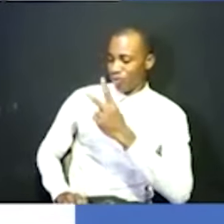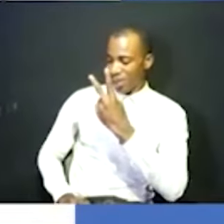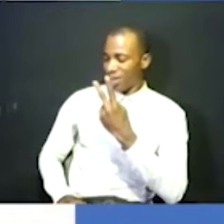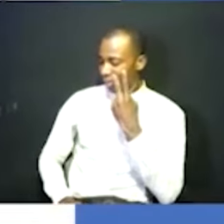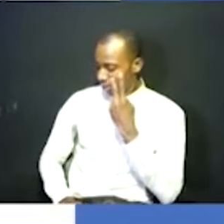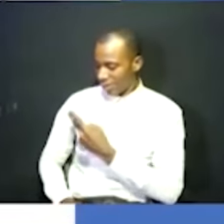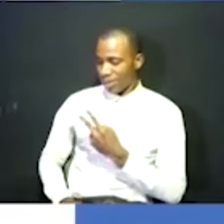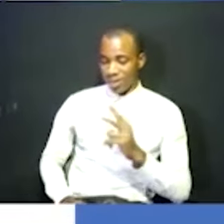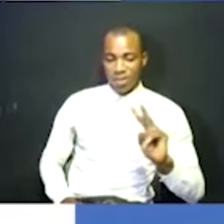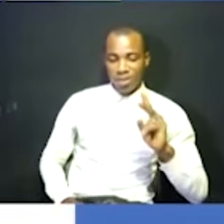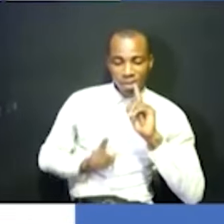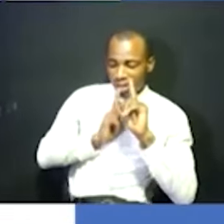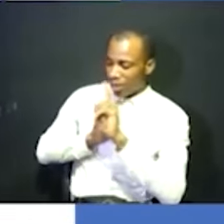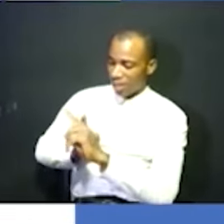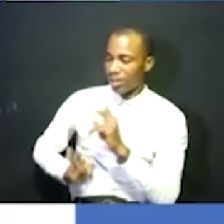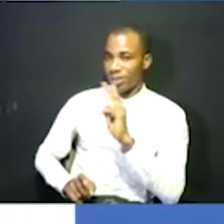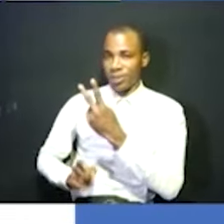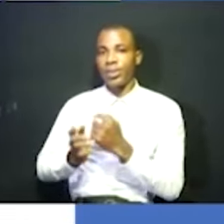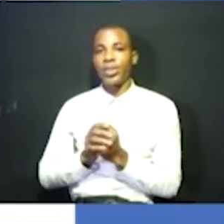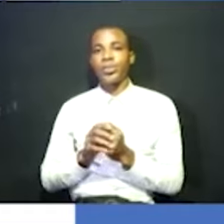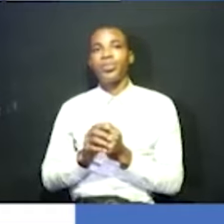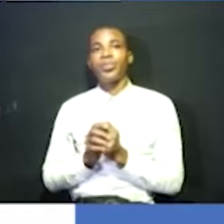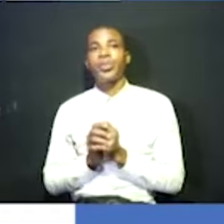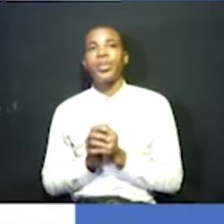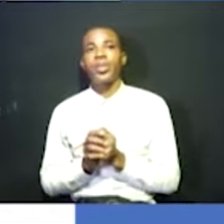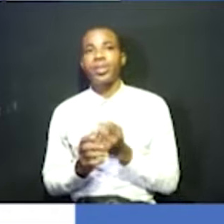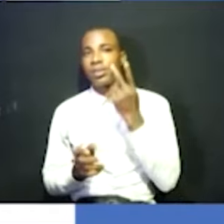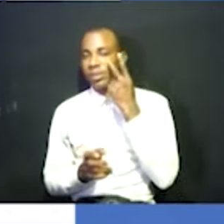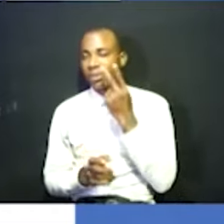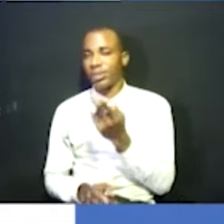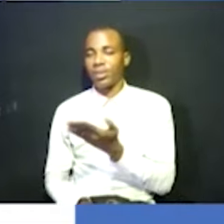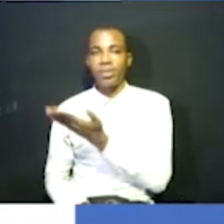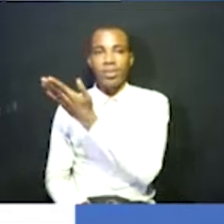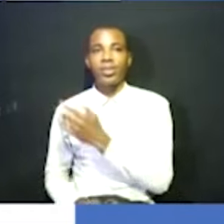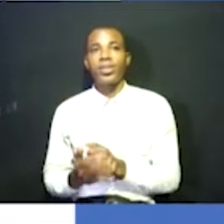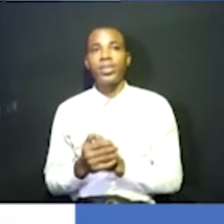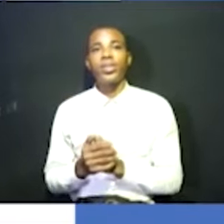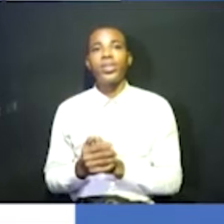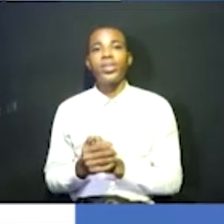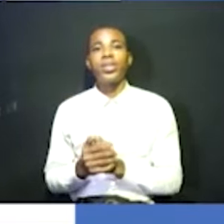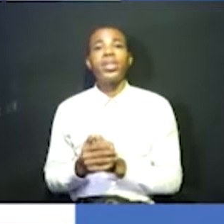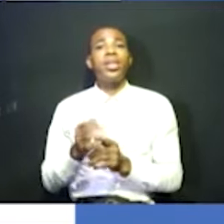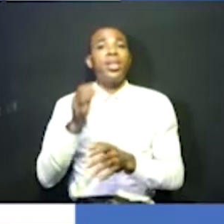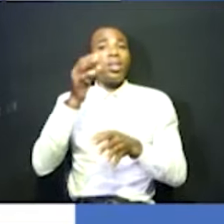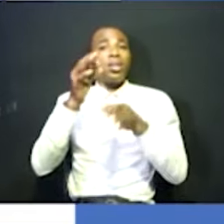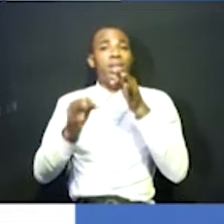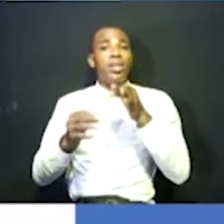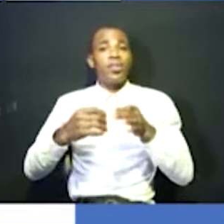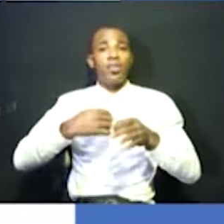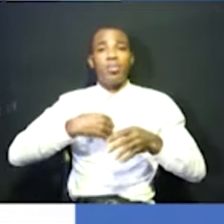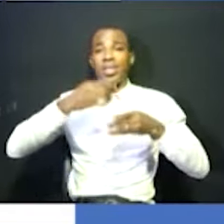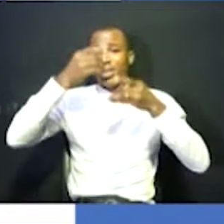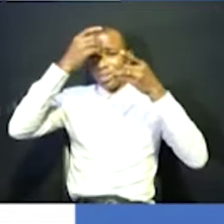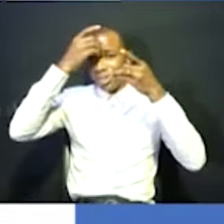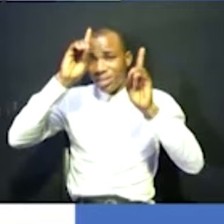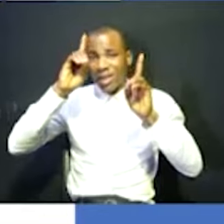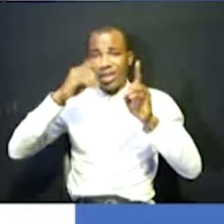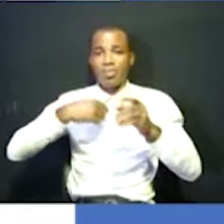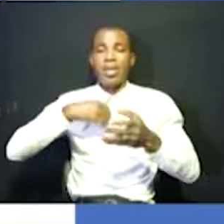assertion. So quote and unquote. If ever I choose to marry and the